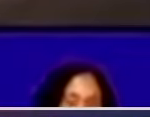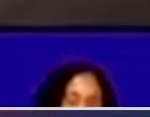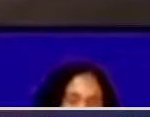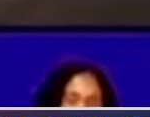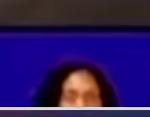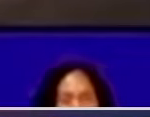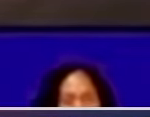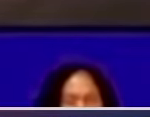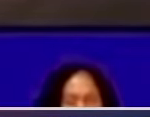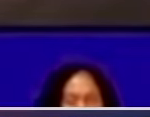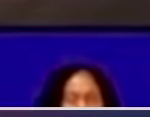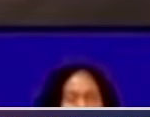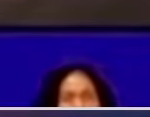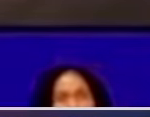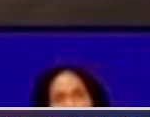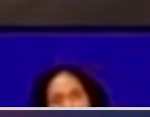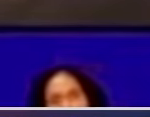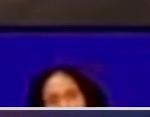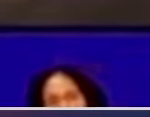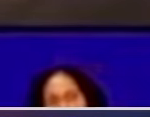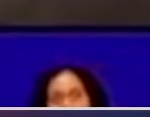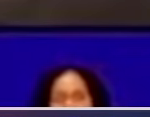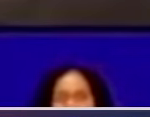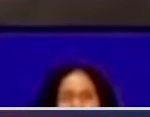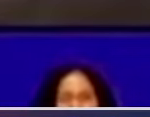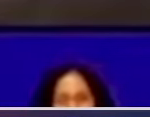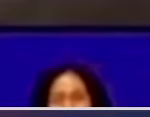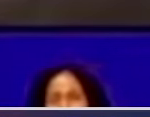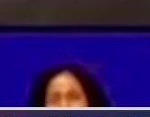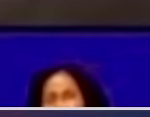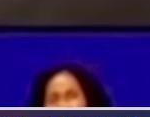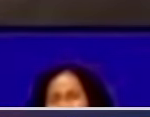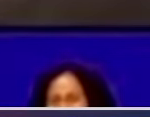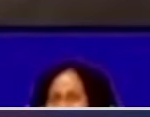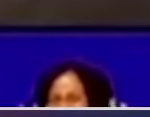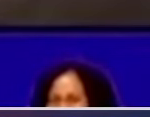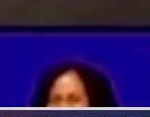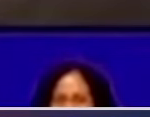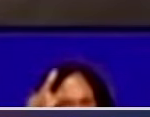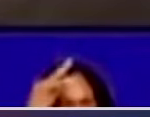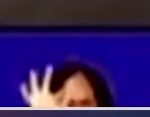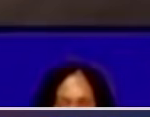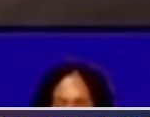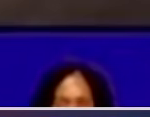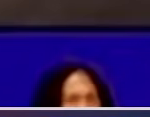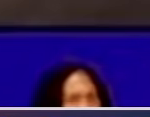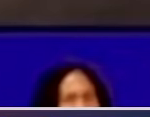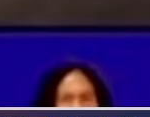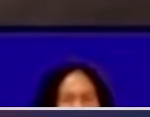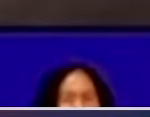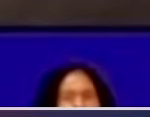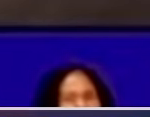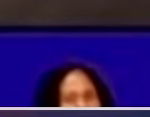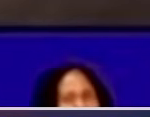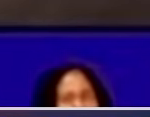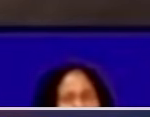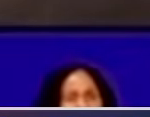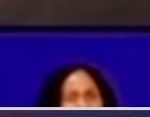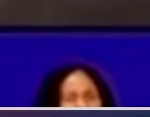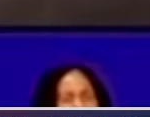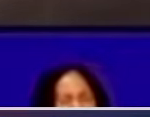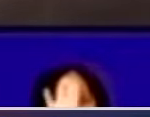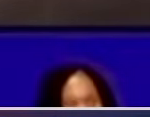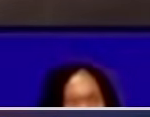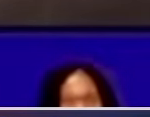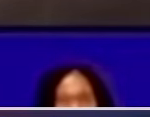up in Sona and you talk about building a capable state, but you're not prepared to walk away from the very essence of